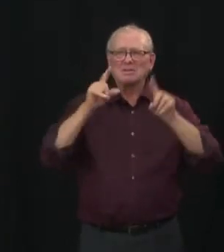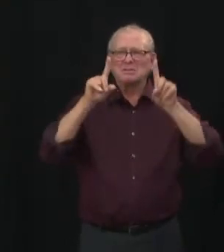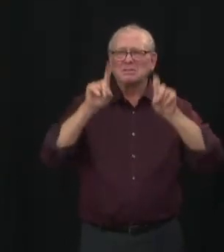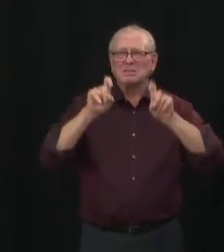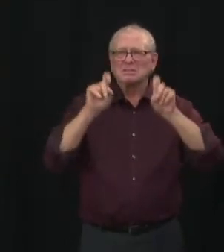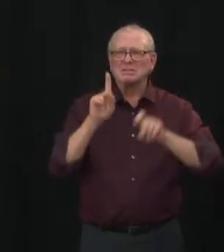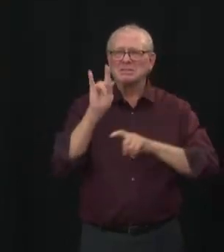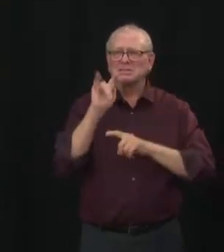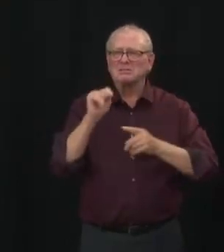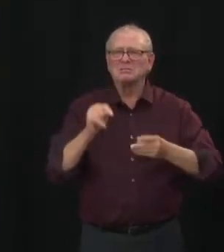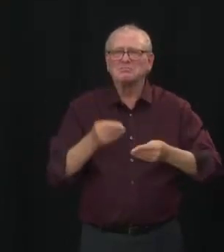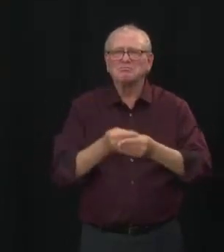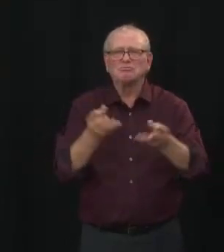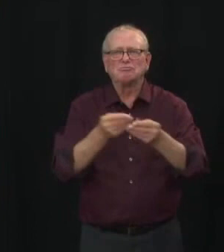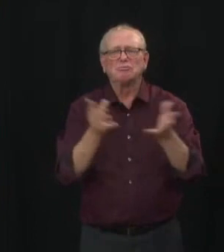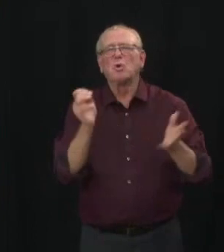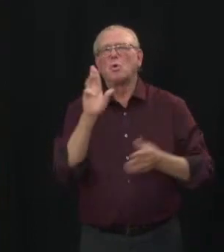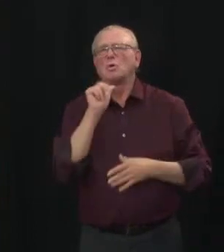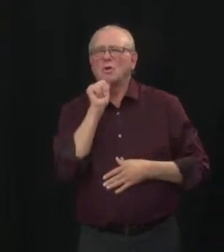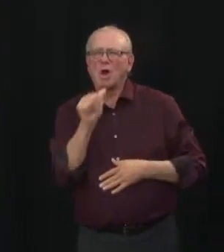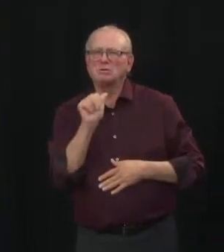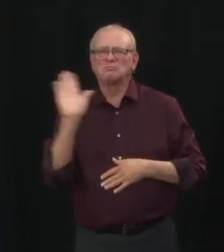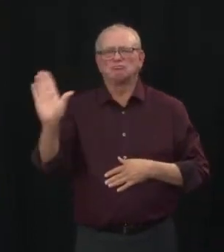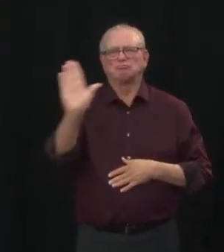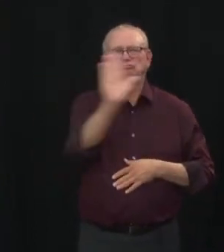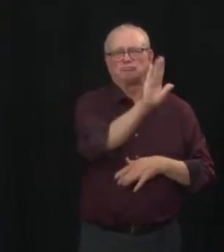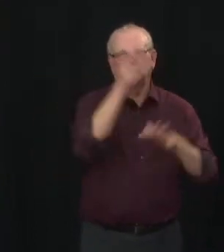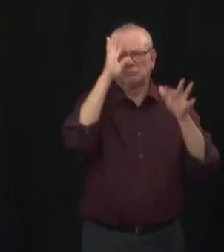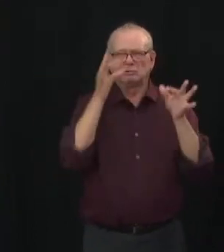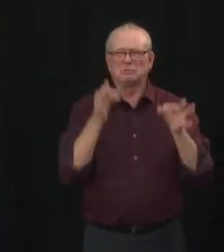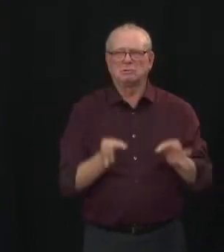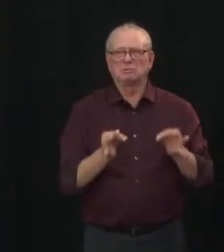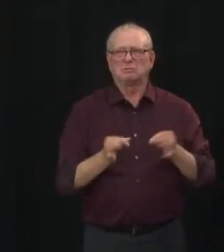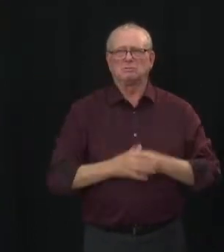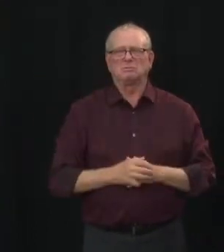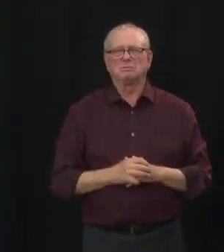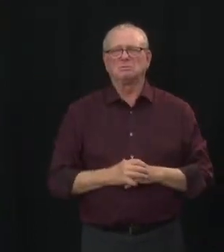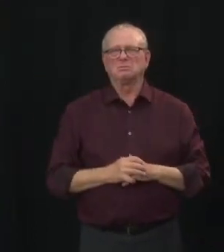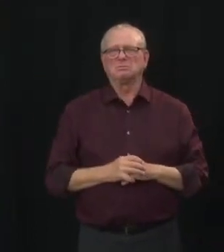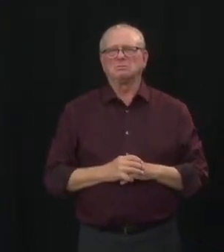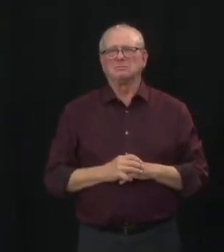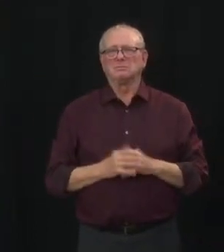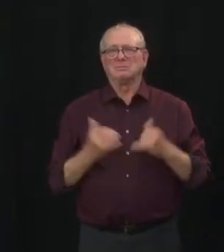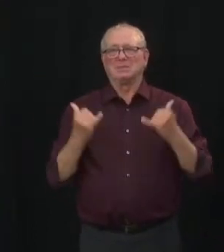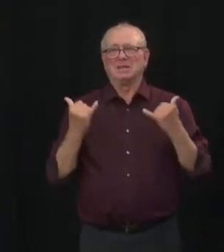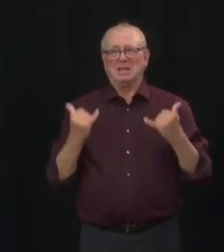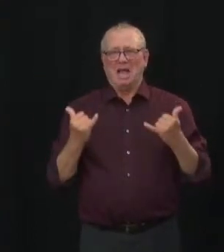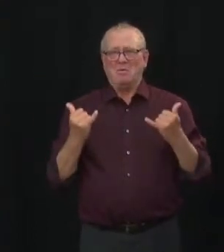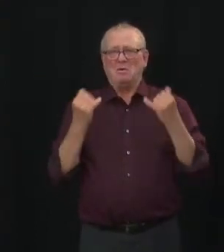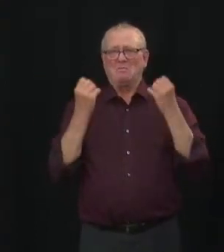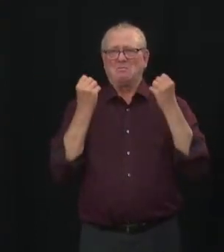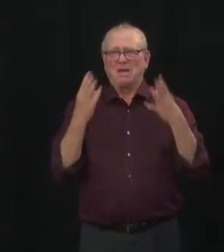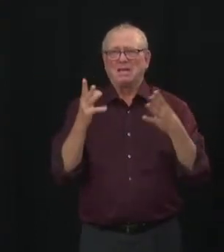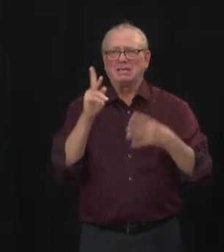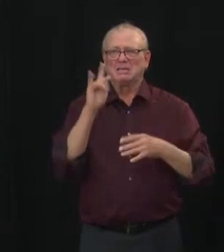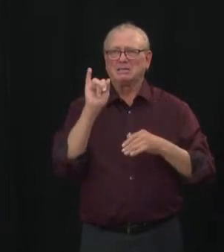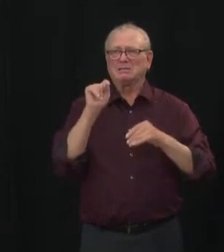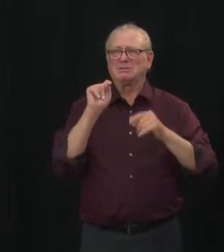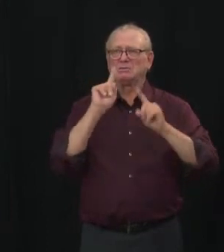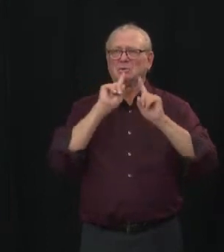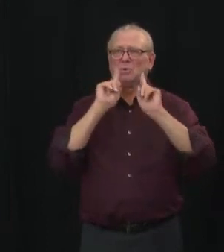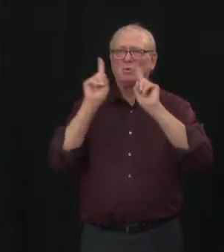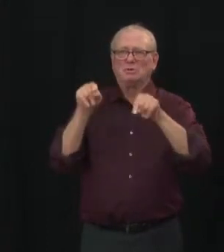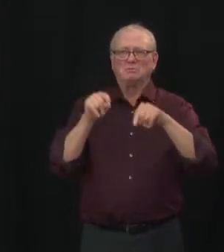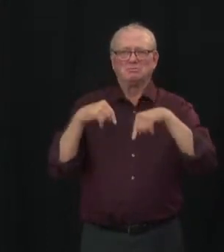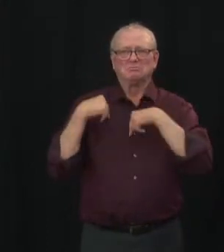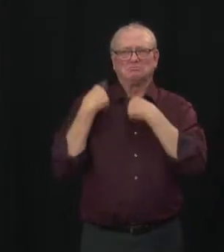to report that overall we've seen an increase in the number of rapid tests ordered over the past week by pharmacies.